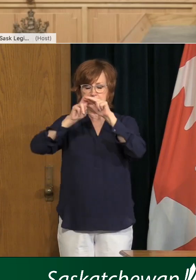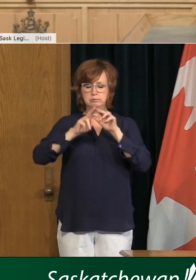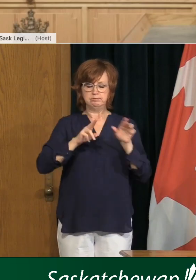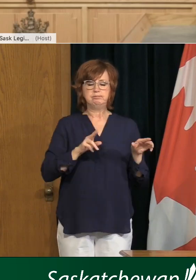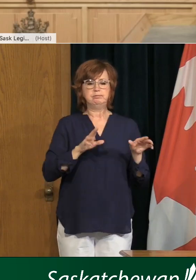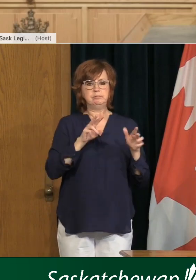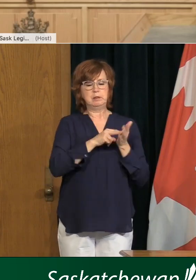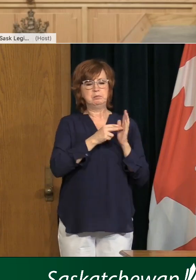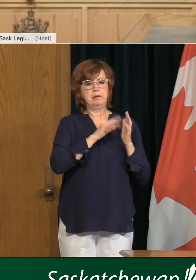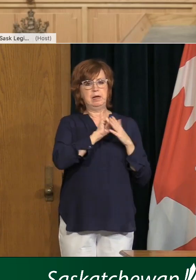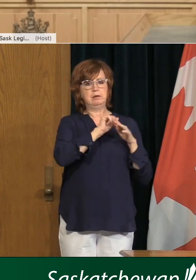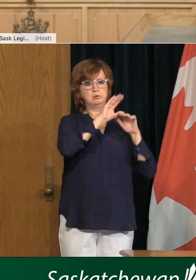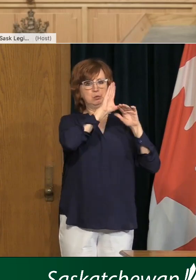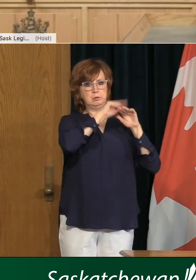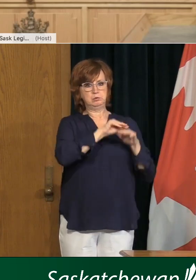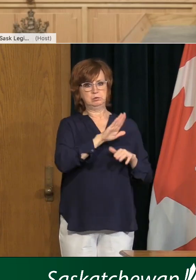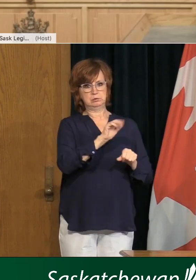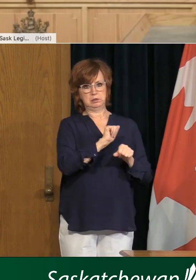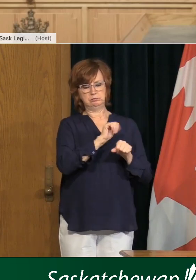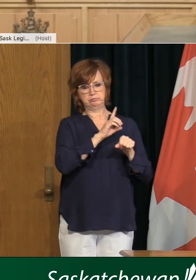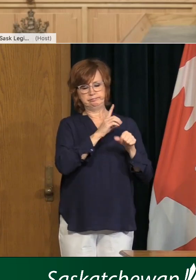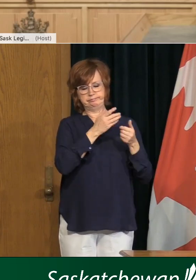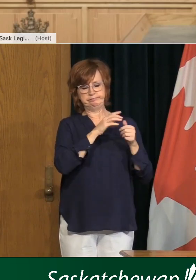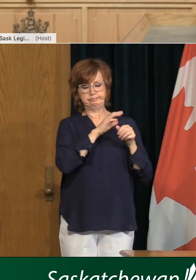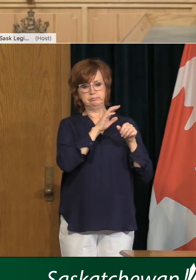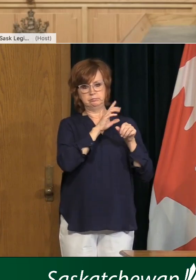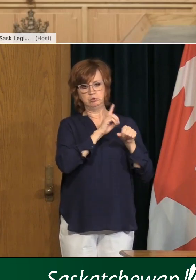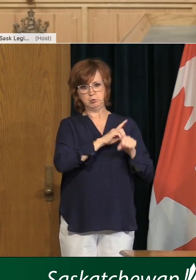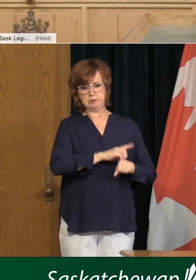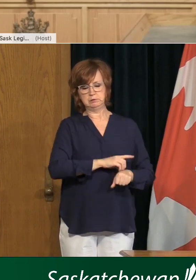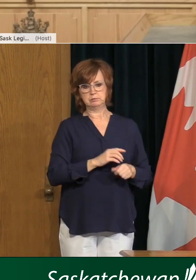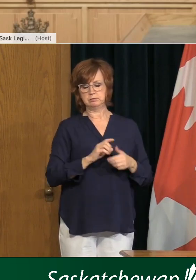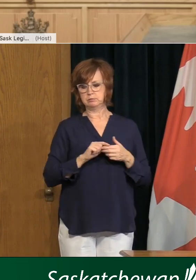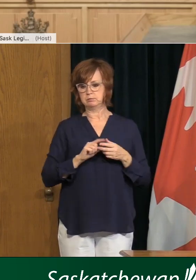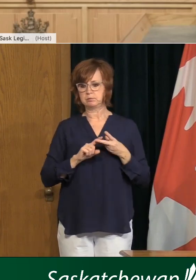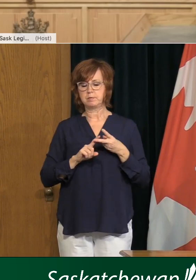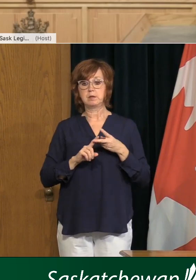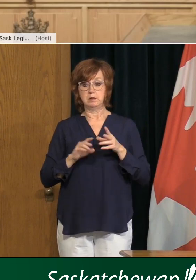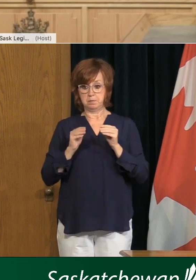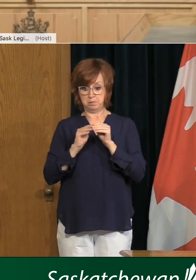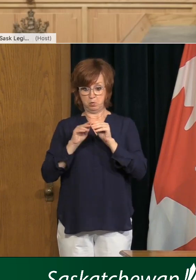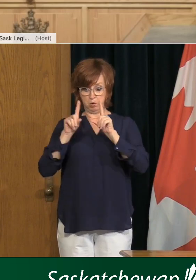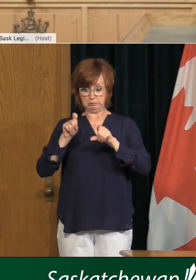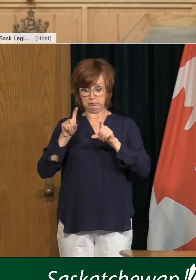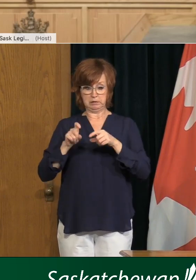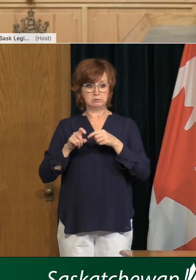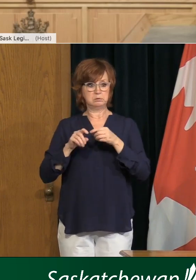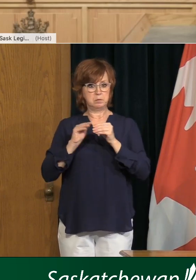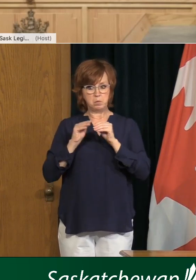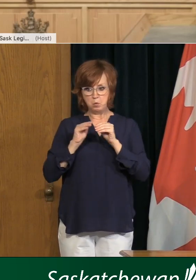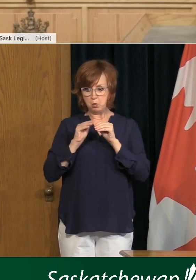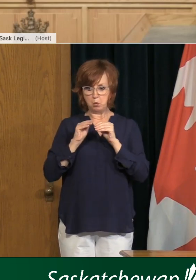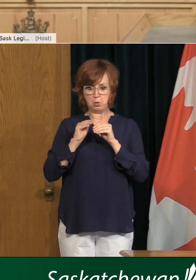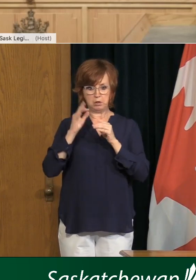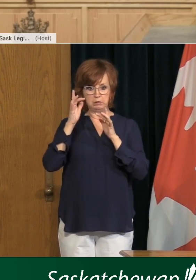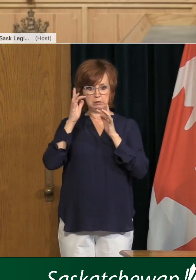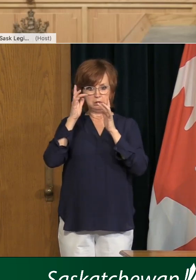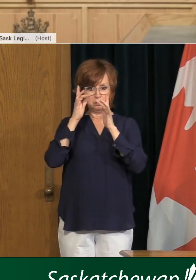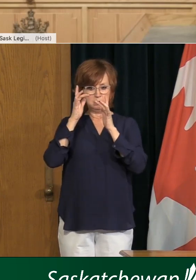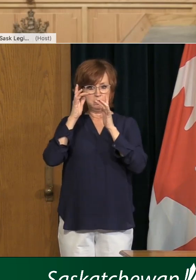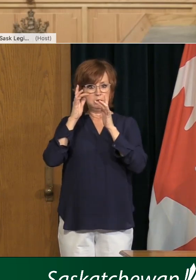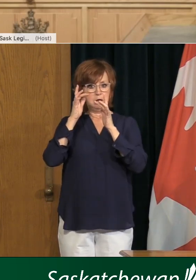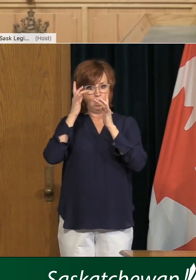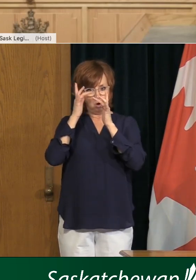the assessment and testing centers, an increase in the number of COVID-19 patients in hospital would be